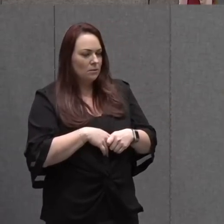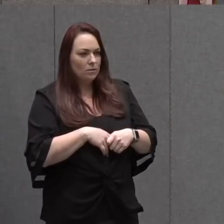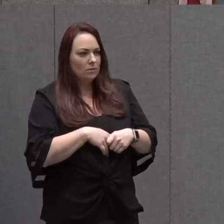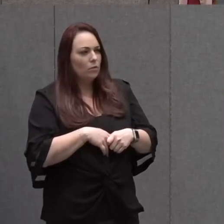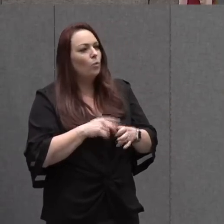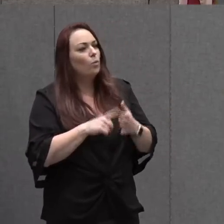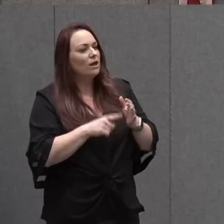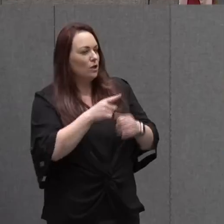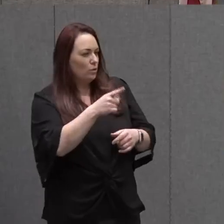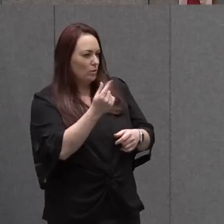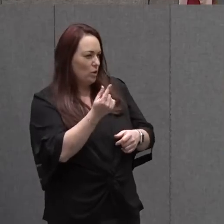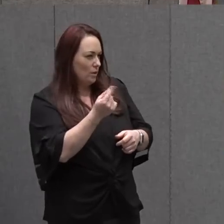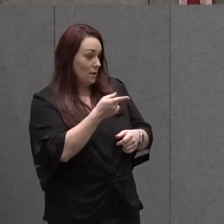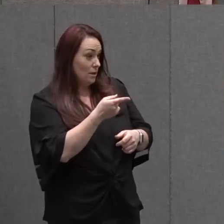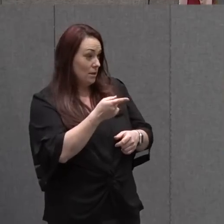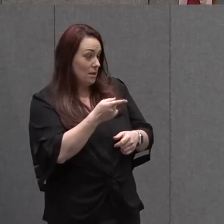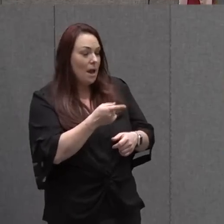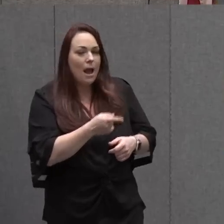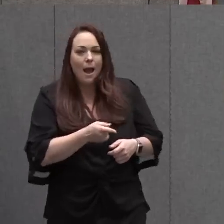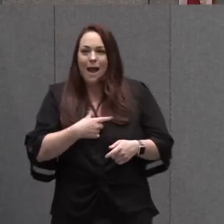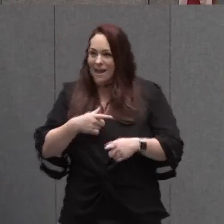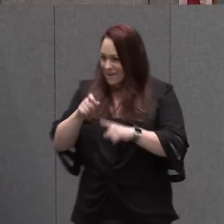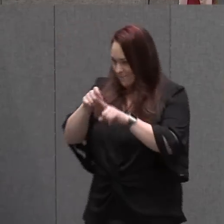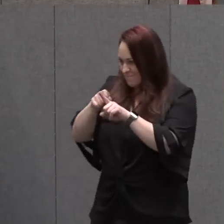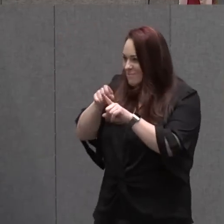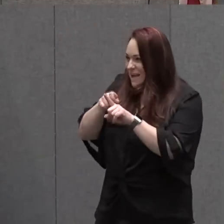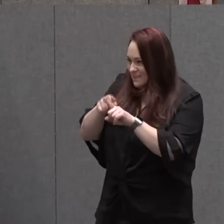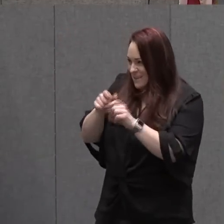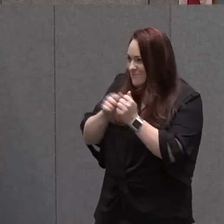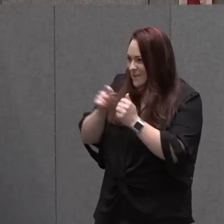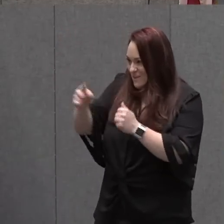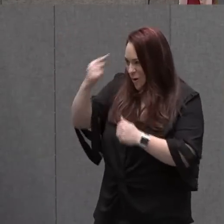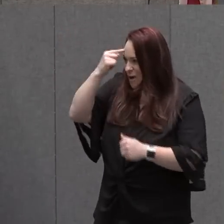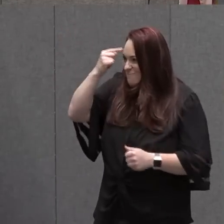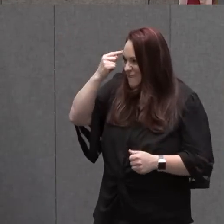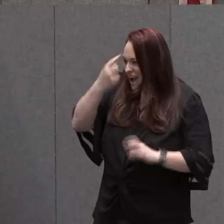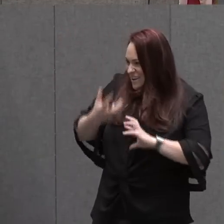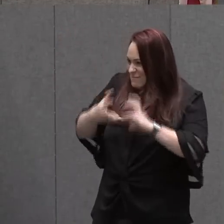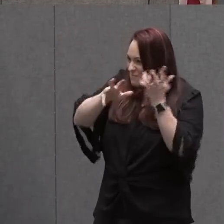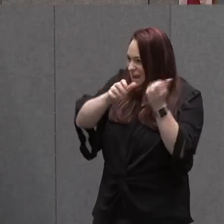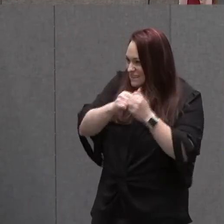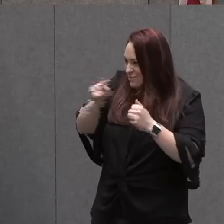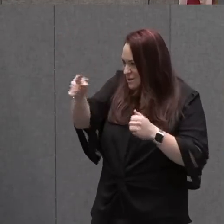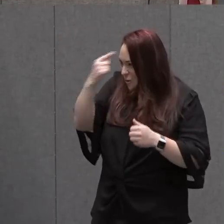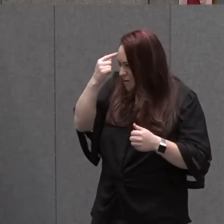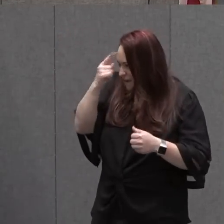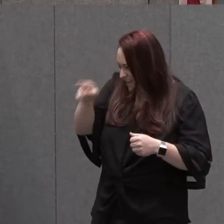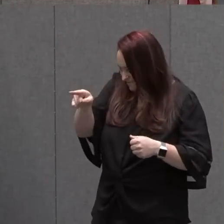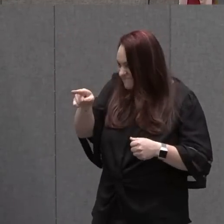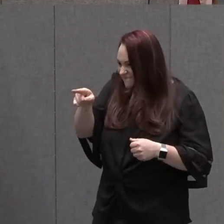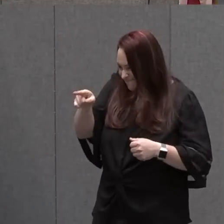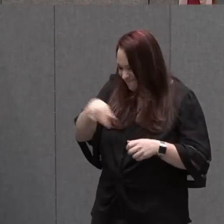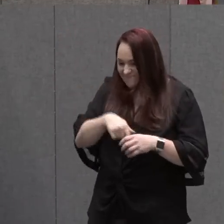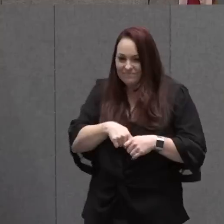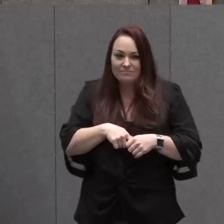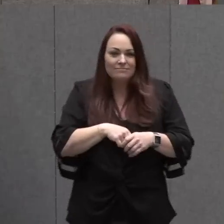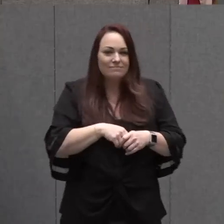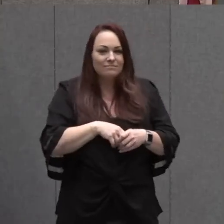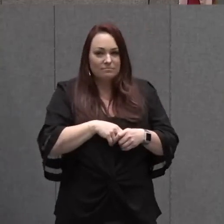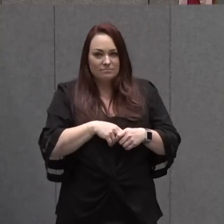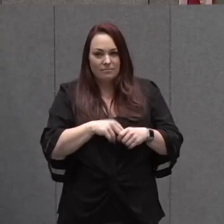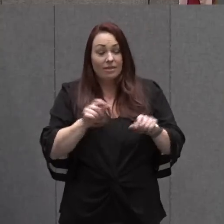What are you doing here? I am messing with your mind, Mr. R. I am messing with your mind.